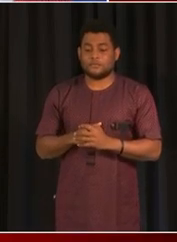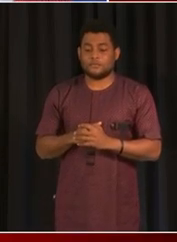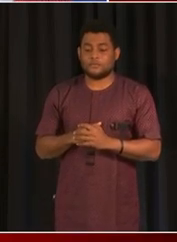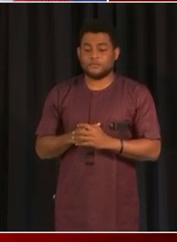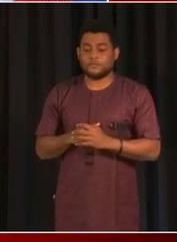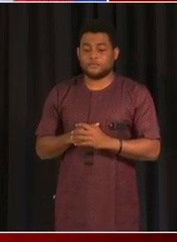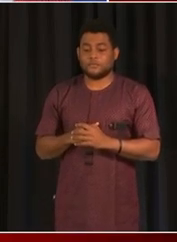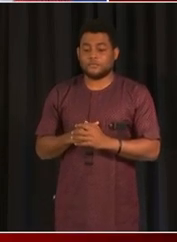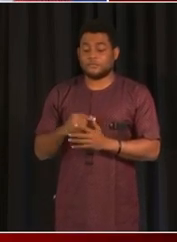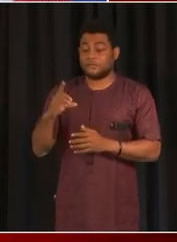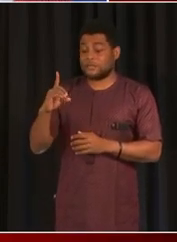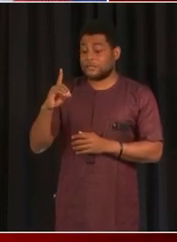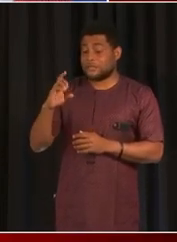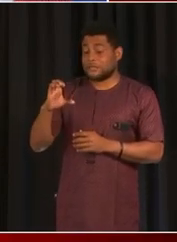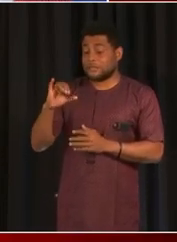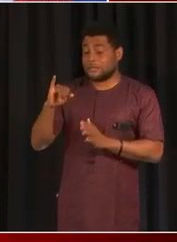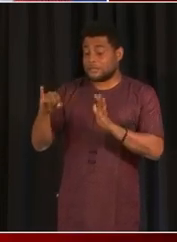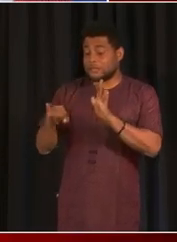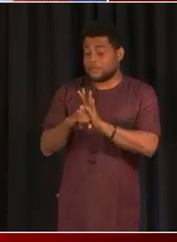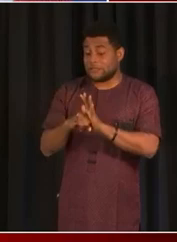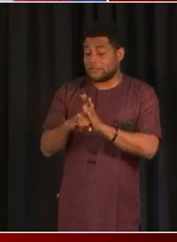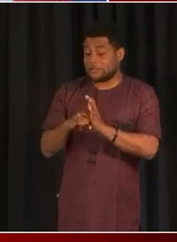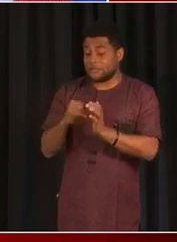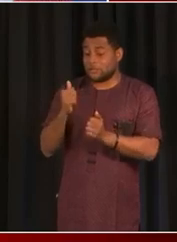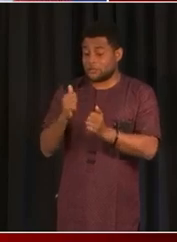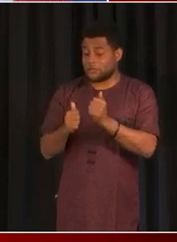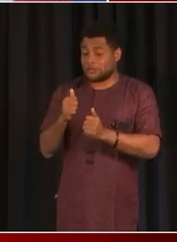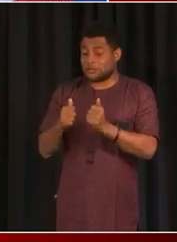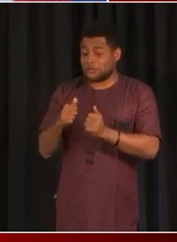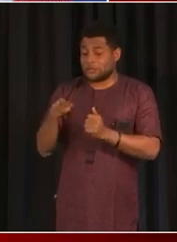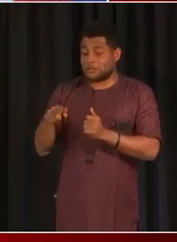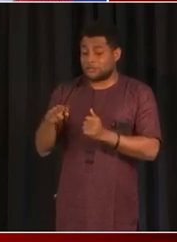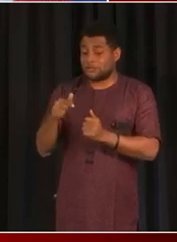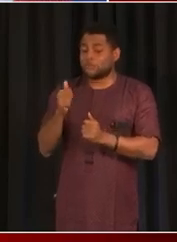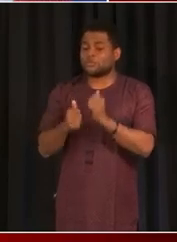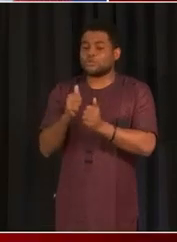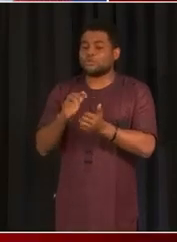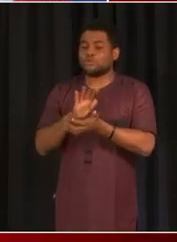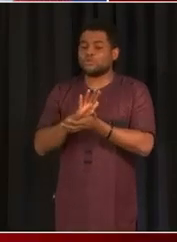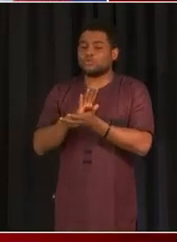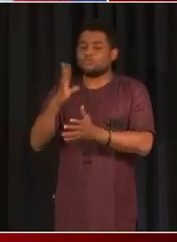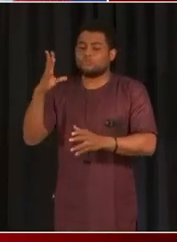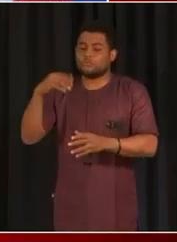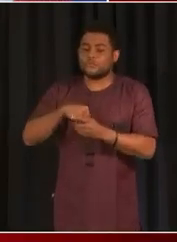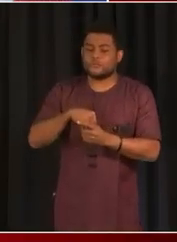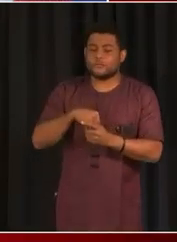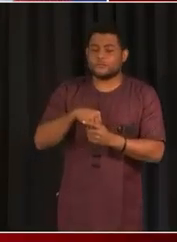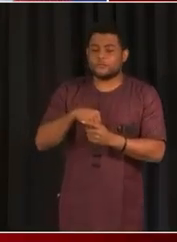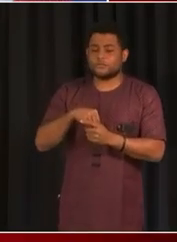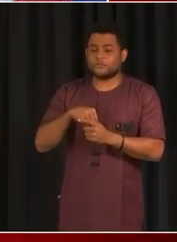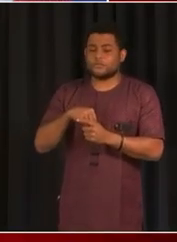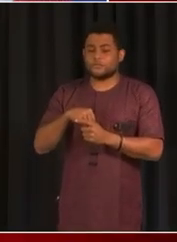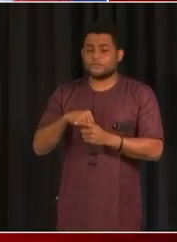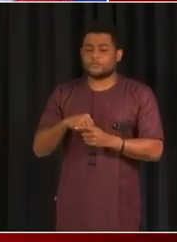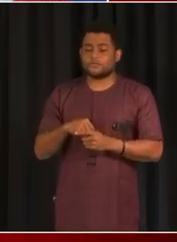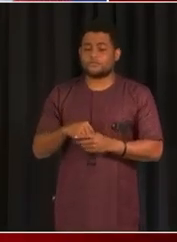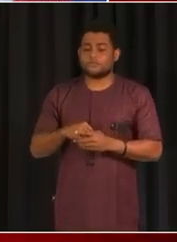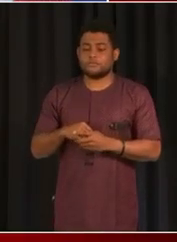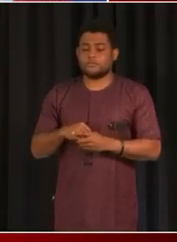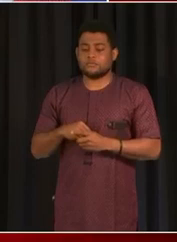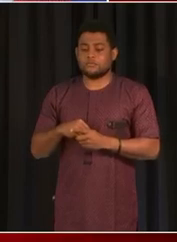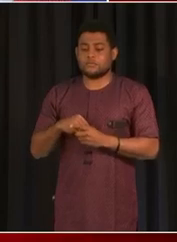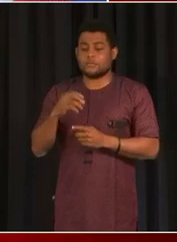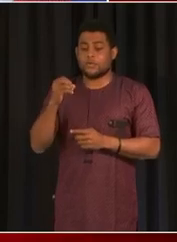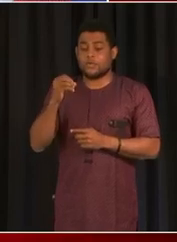have the number of DCPS workers and whatnot, but are you going to identify the schools that are involved? And any information, anything you would say to those parents who have kids in